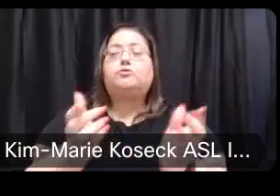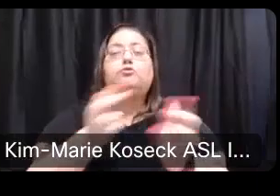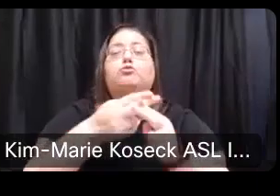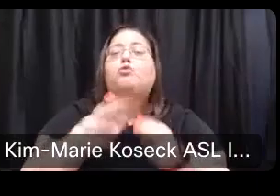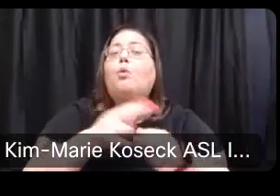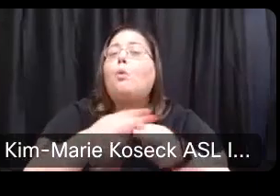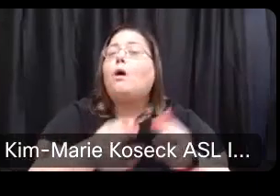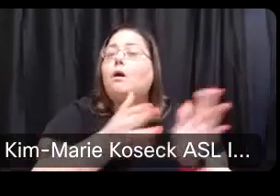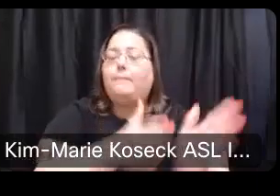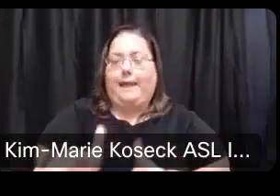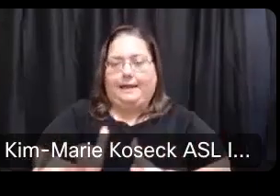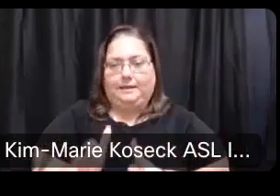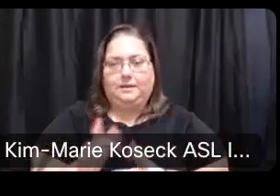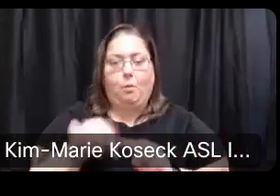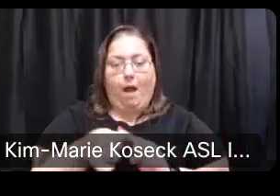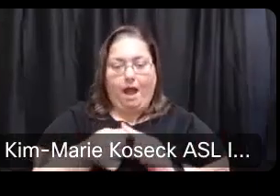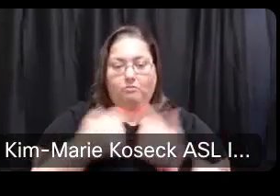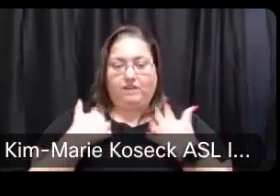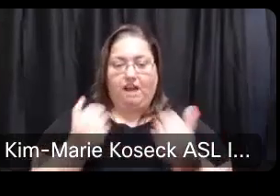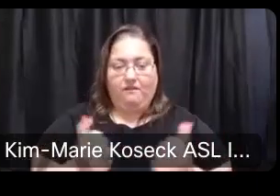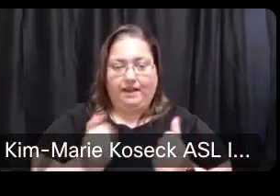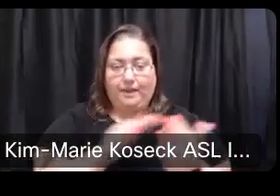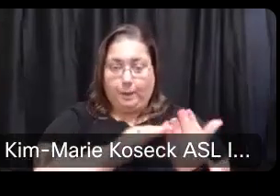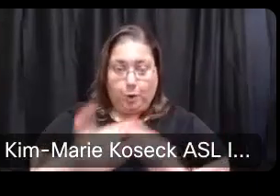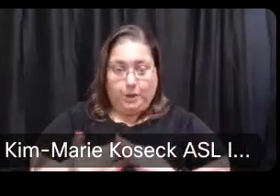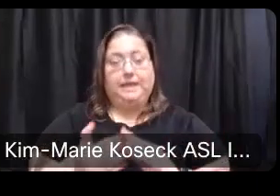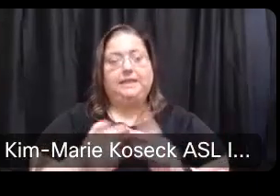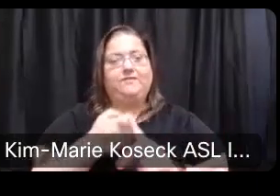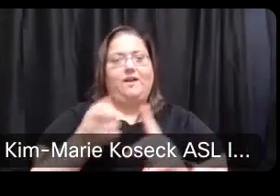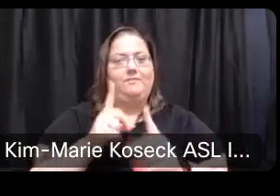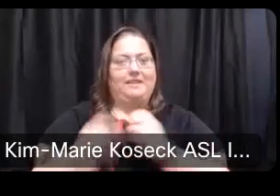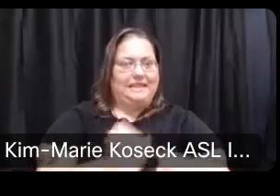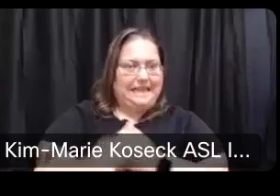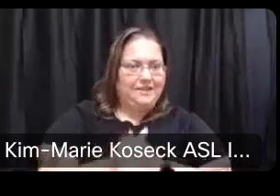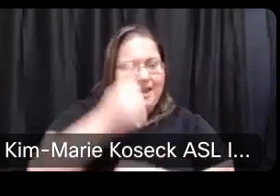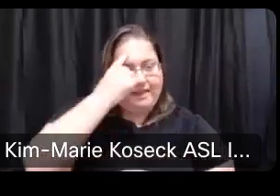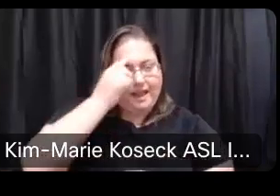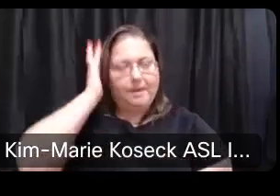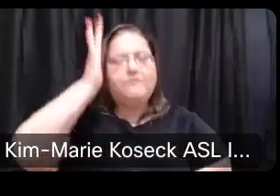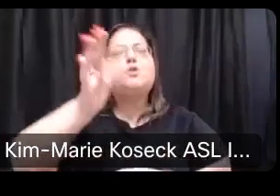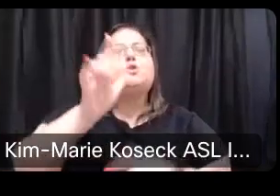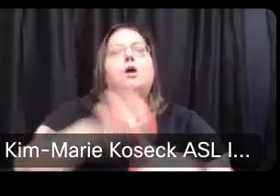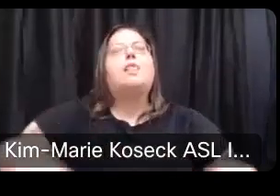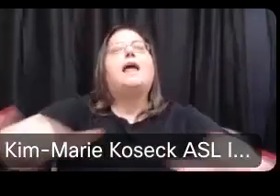while communities were recovering from these disasters so they can think about future land uses from a